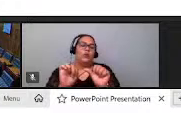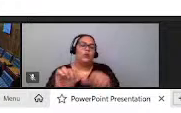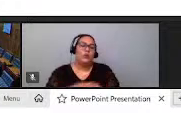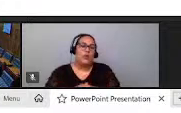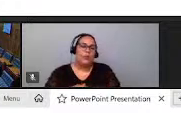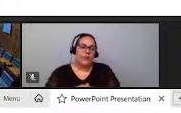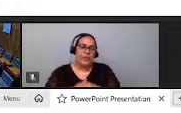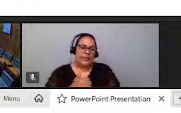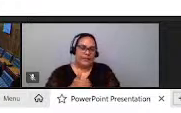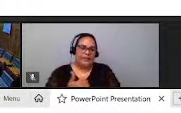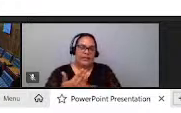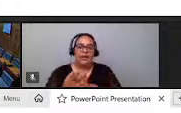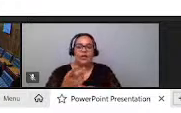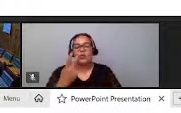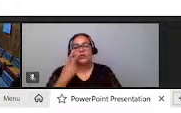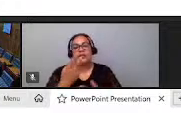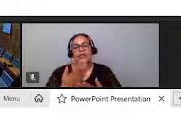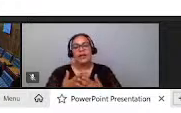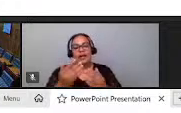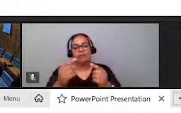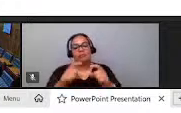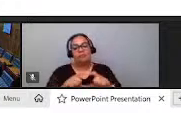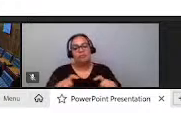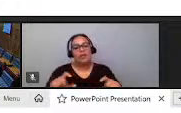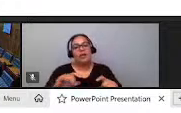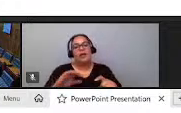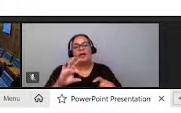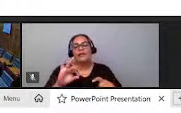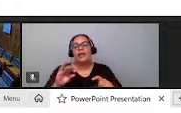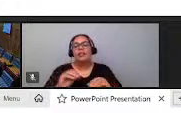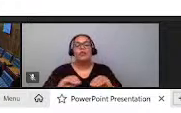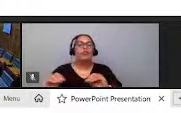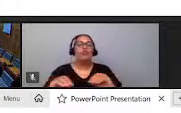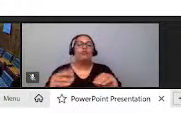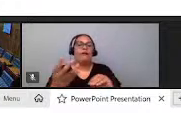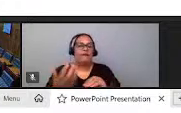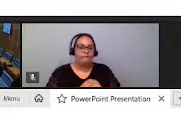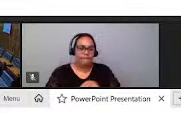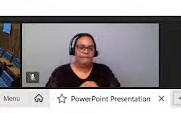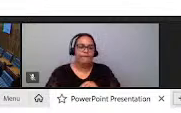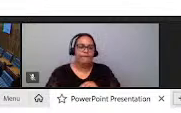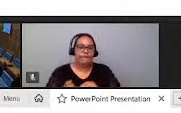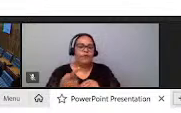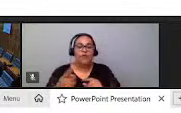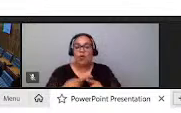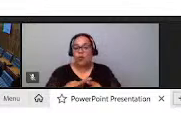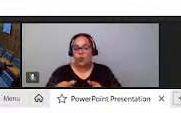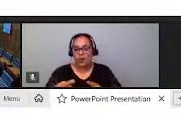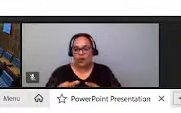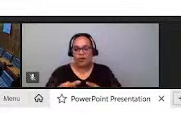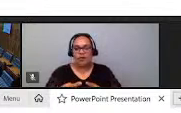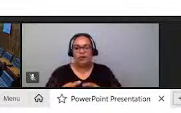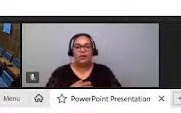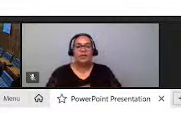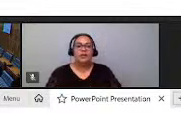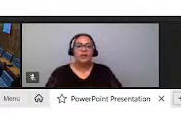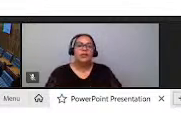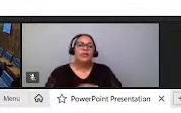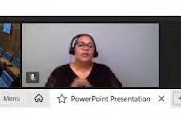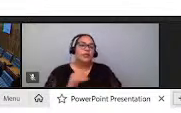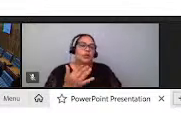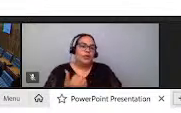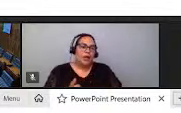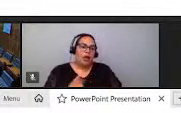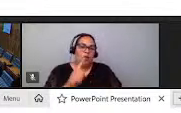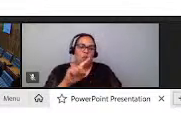basis you can see on the bottom is every daily moves um for the week um it's now